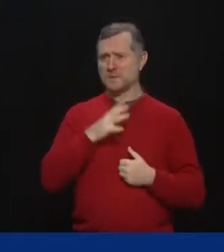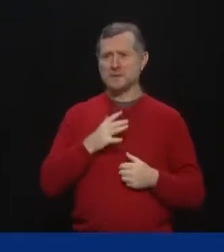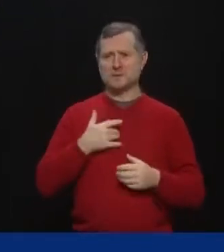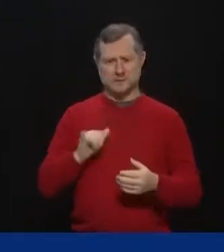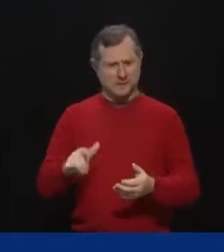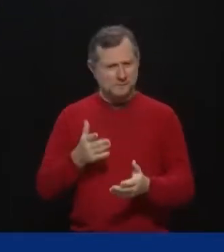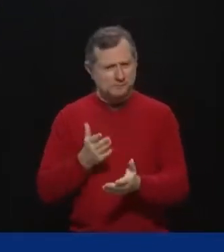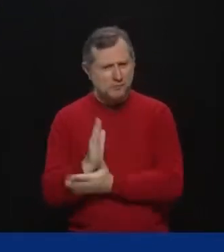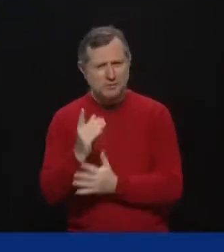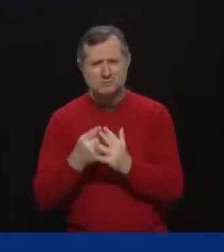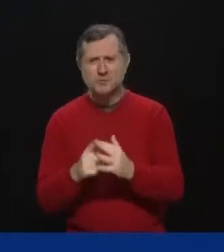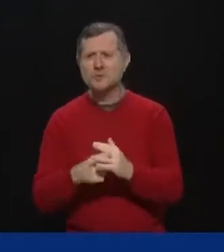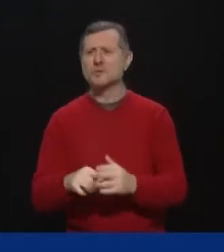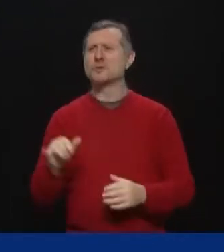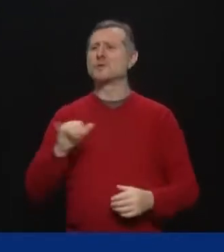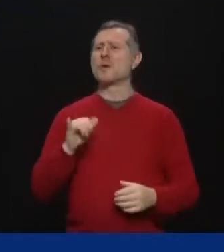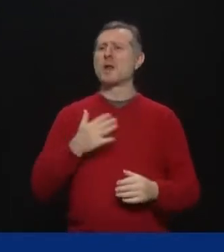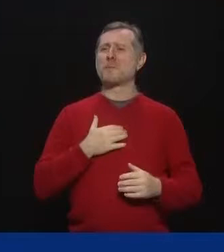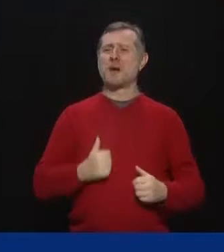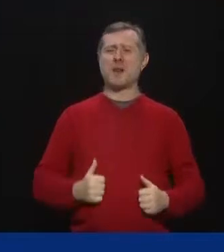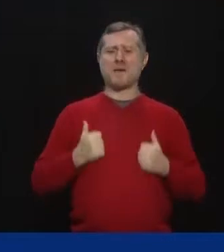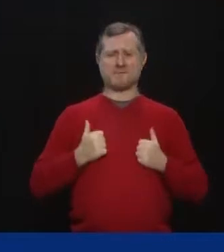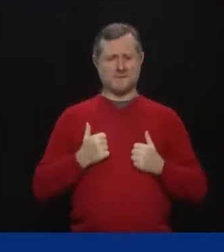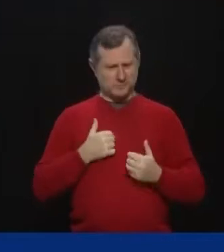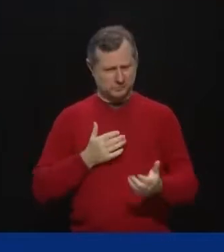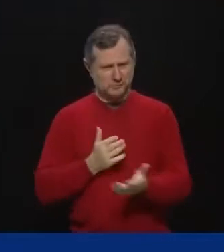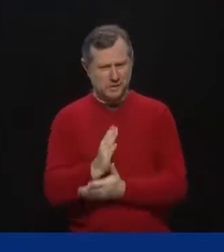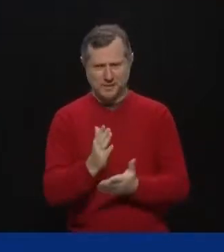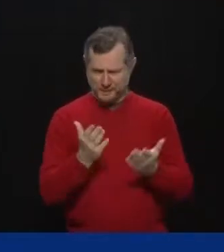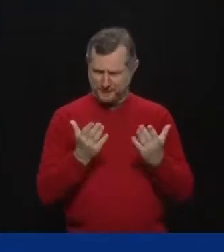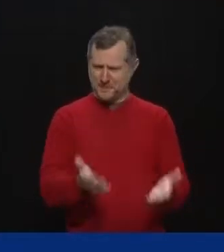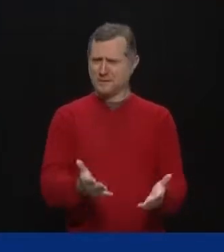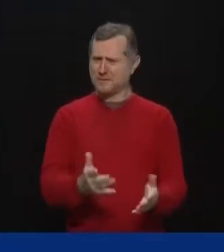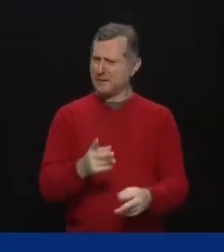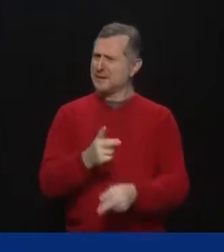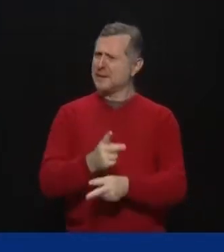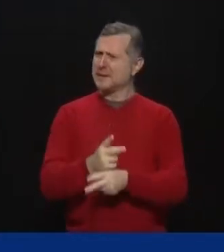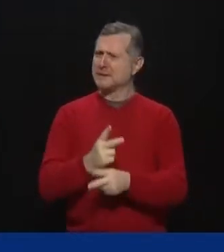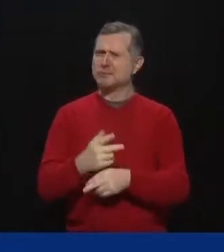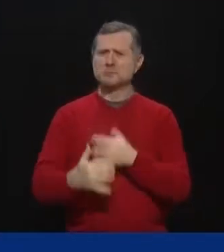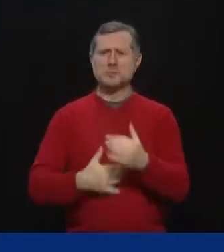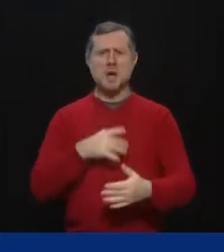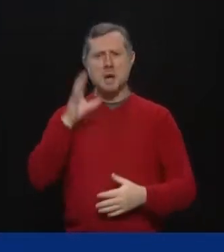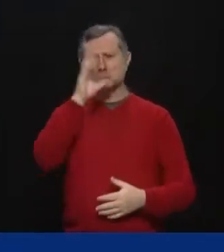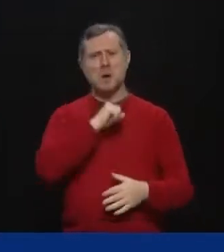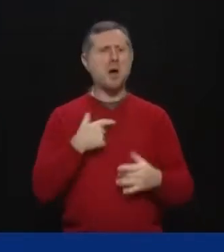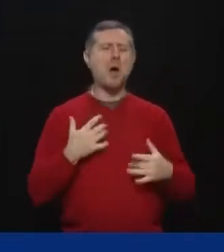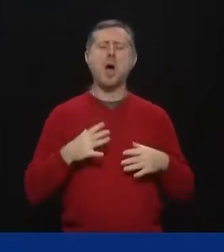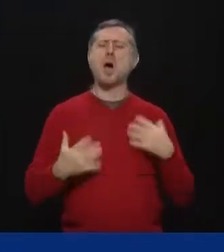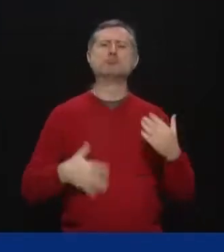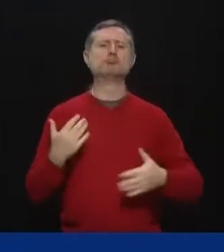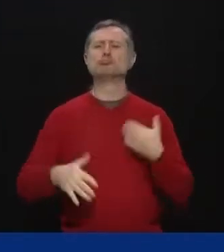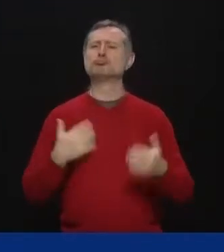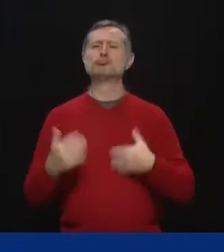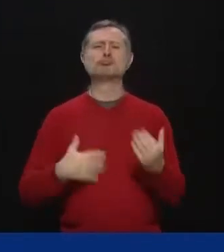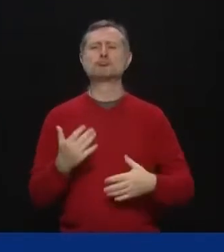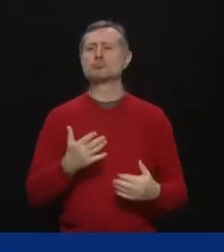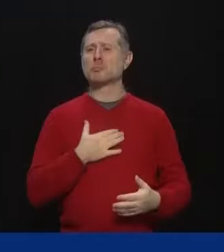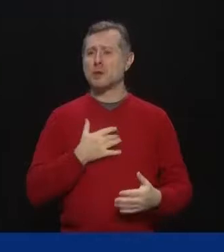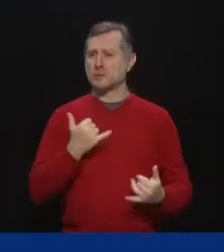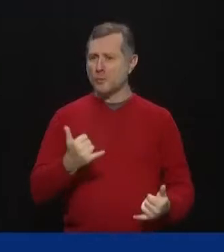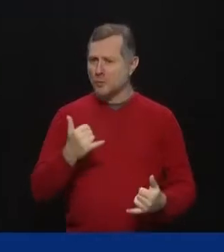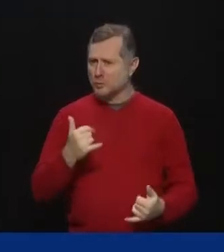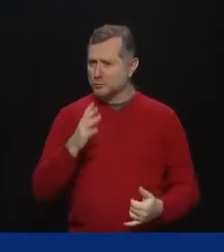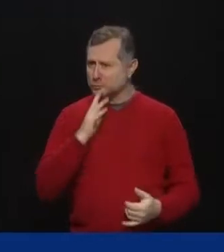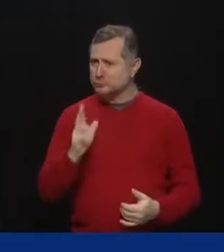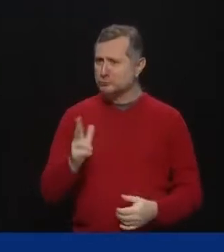always there when I became a young adult, young woman, and rights that I assume would be there for my now 30-something-year-old daughter. But